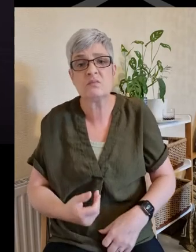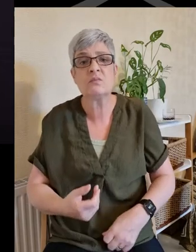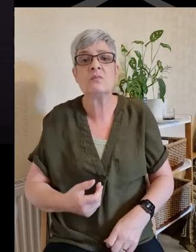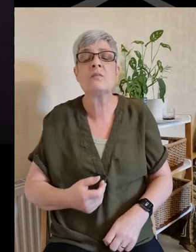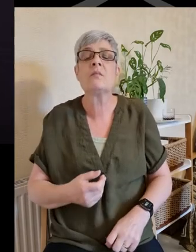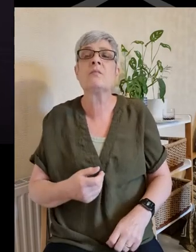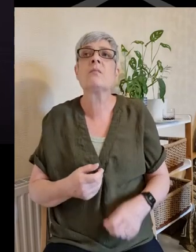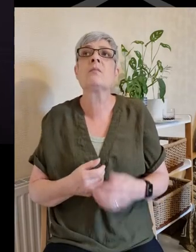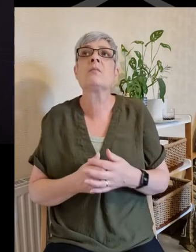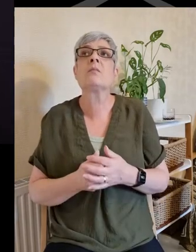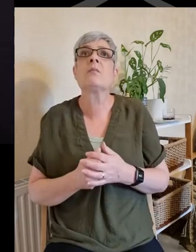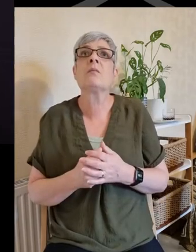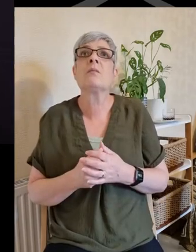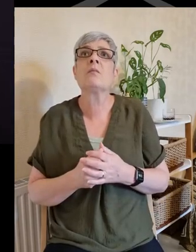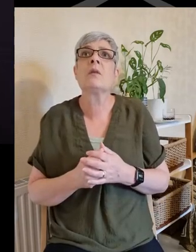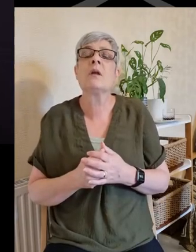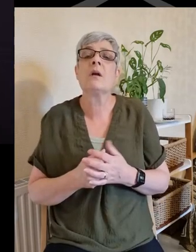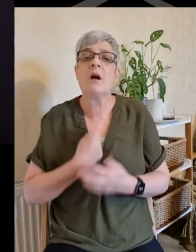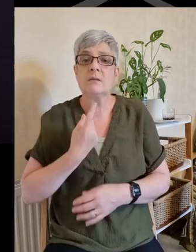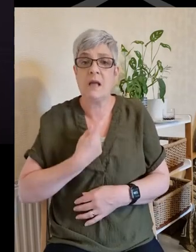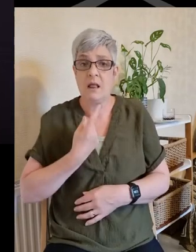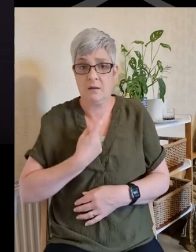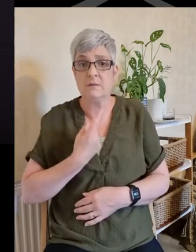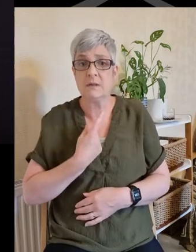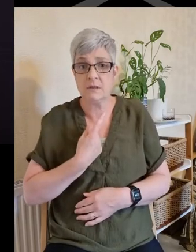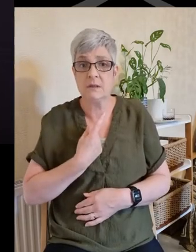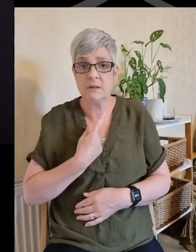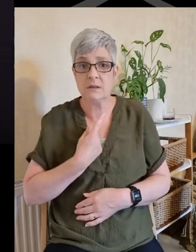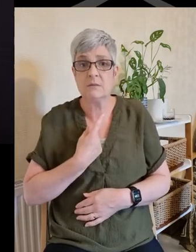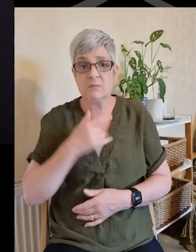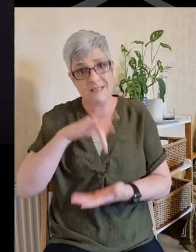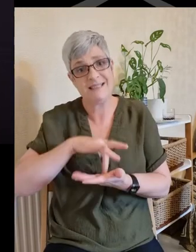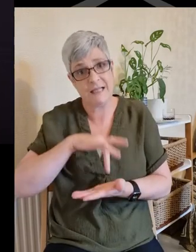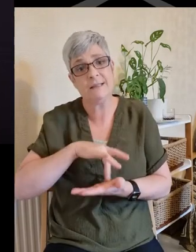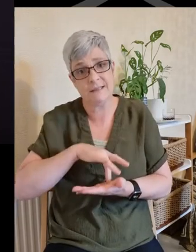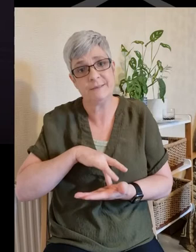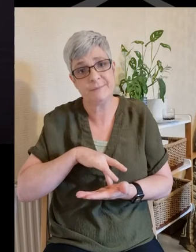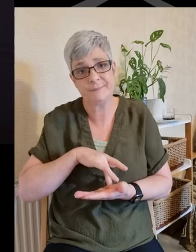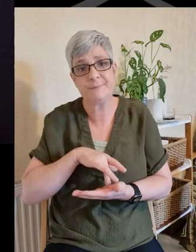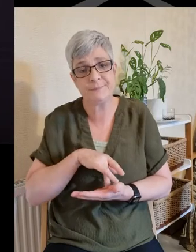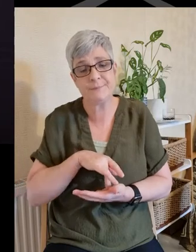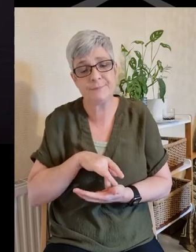we put ourselves right at the center.